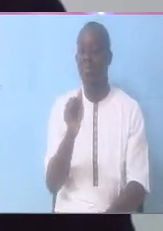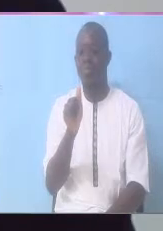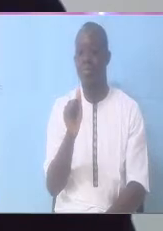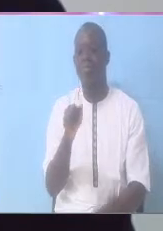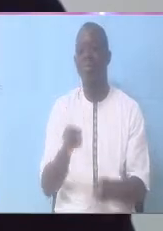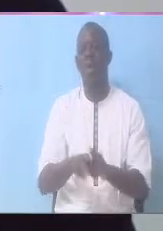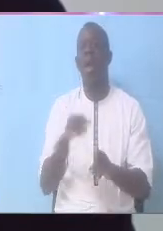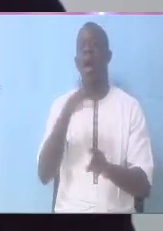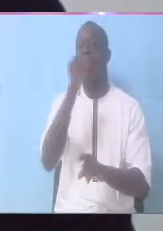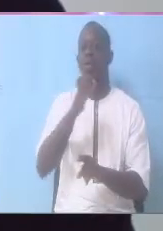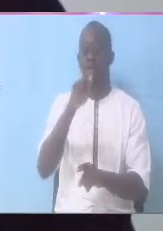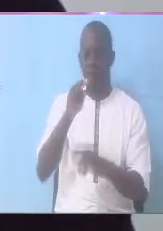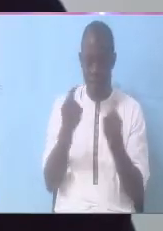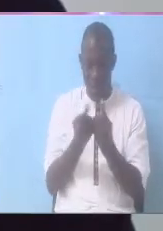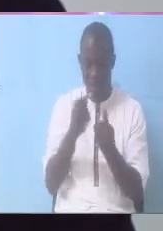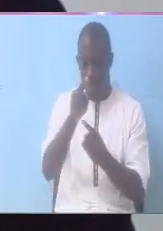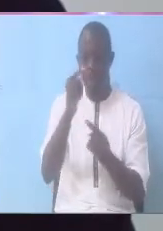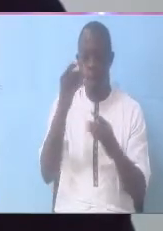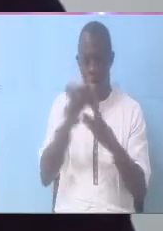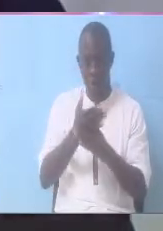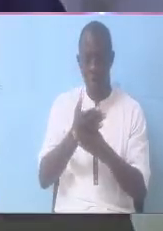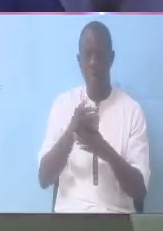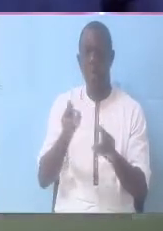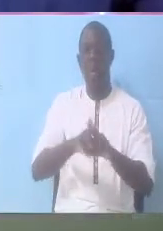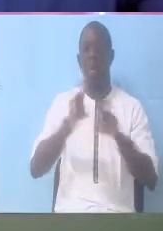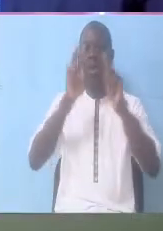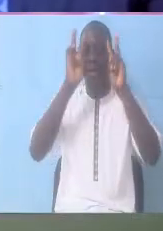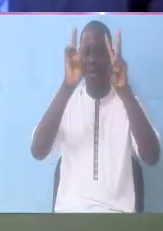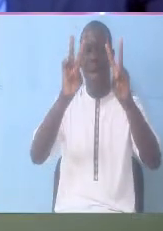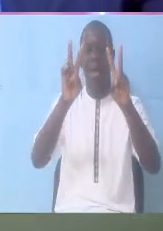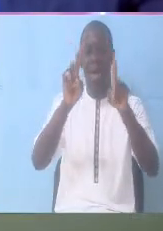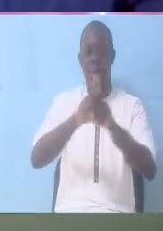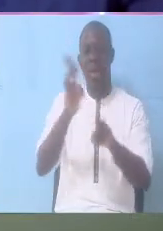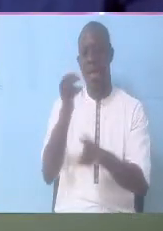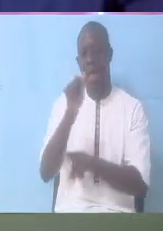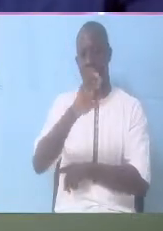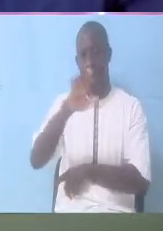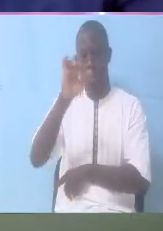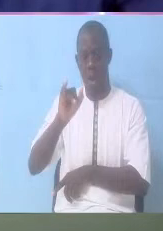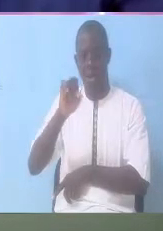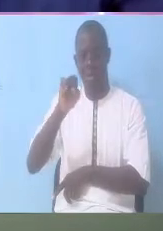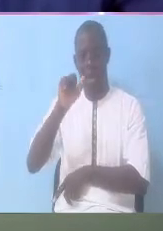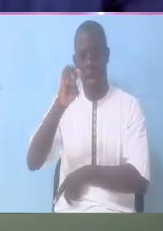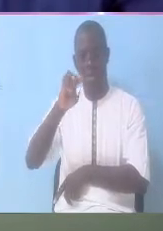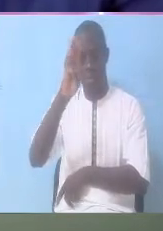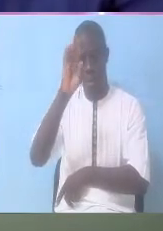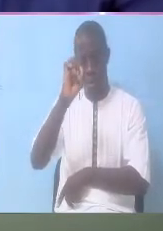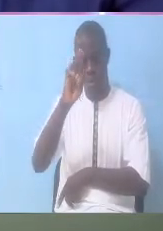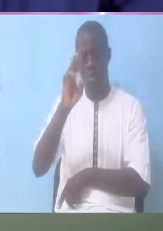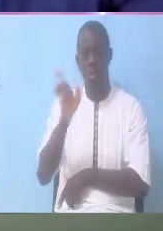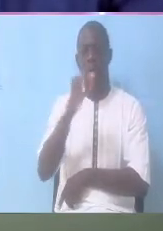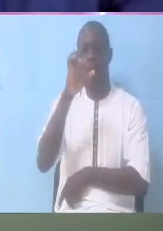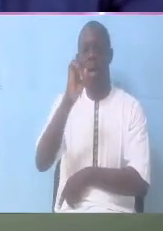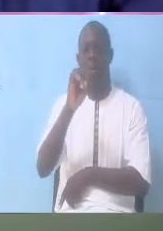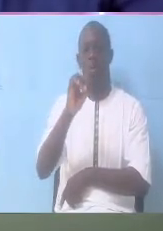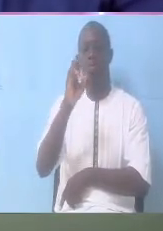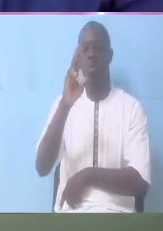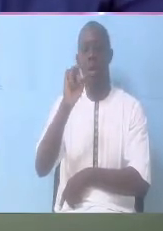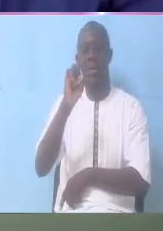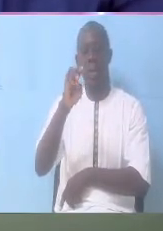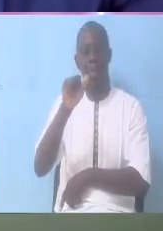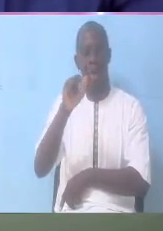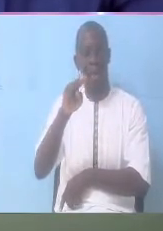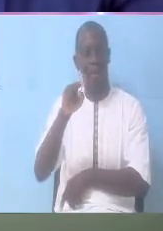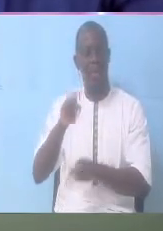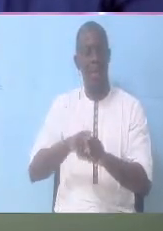And as a result, you believe that Yaya Jammeh, Harry Sambu, Usman Sonko, and Tumbul Tamba killed some people,